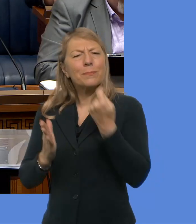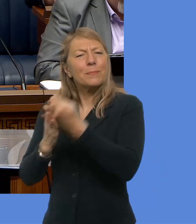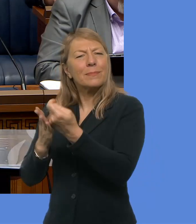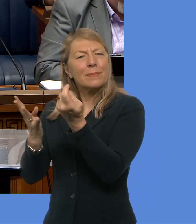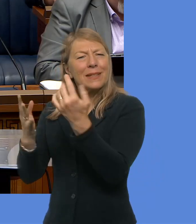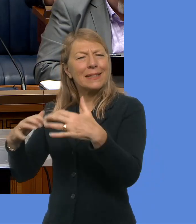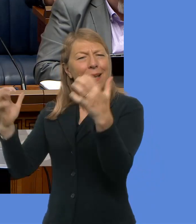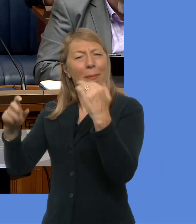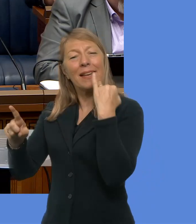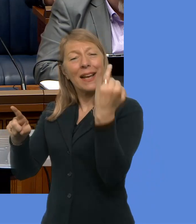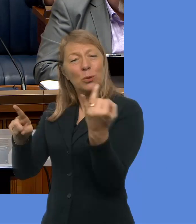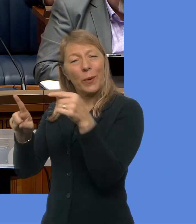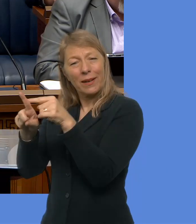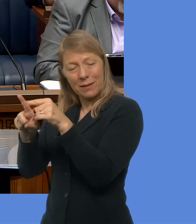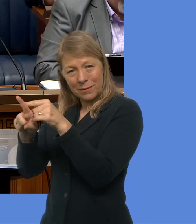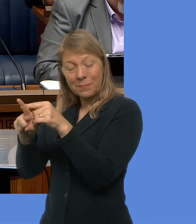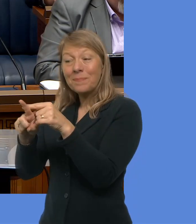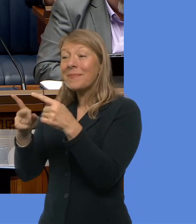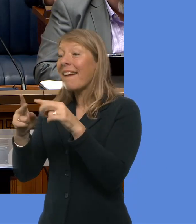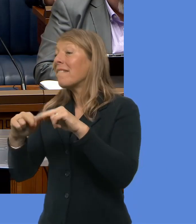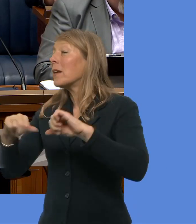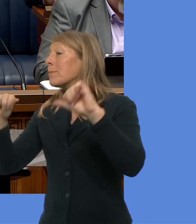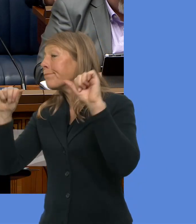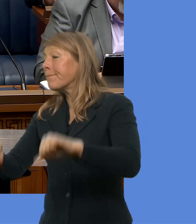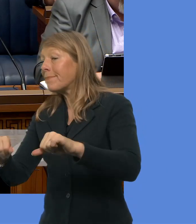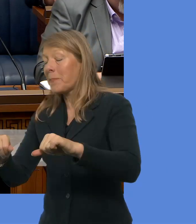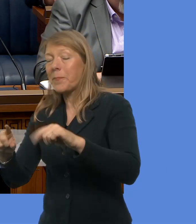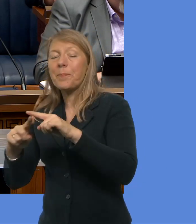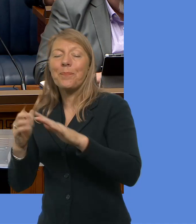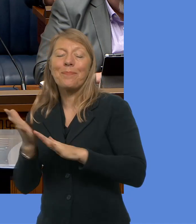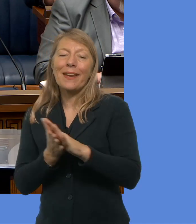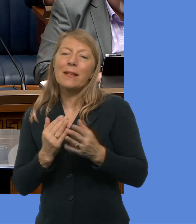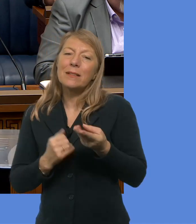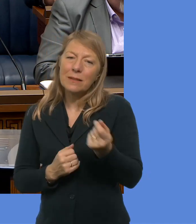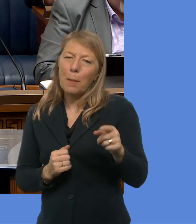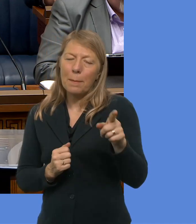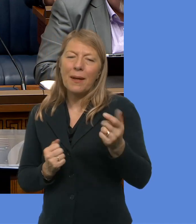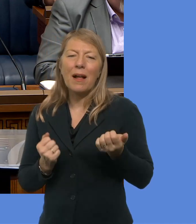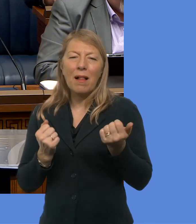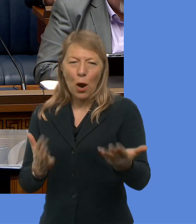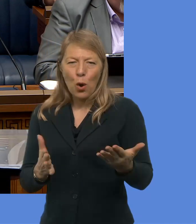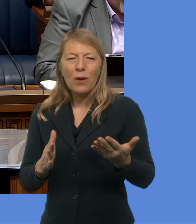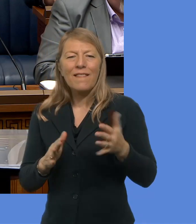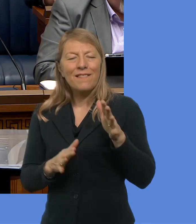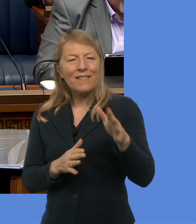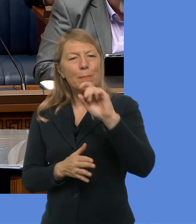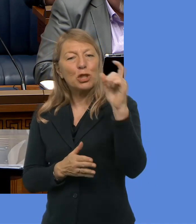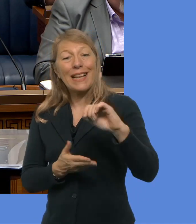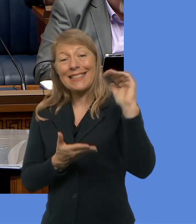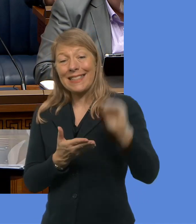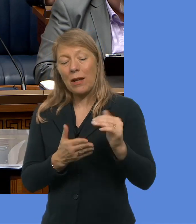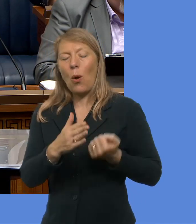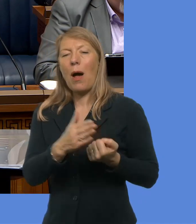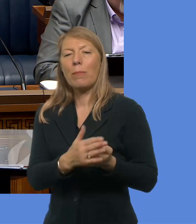agreed, will provide businesses with a 50% rate discount for up to 2 years if they move into premises previously used for